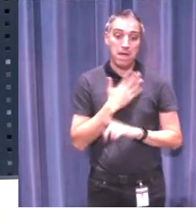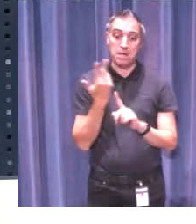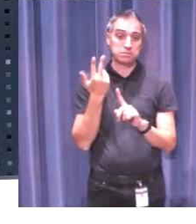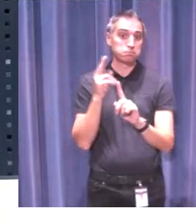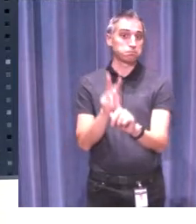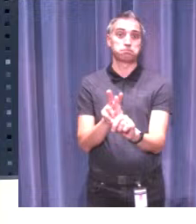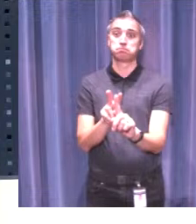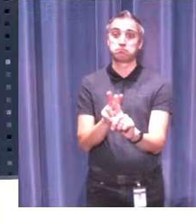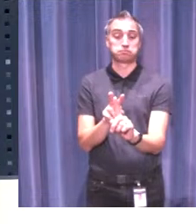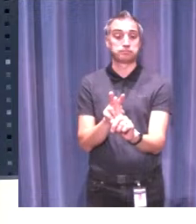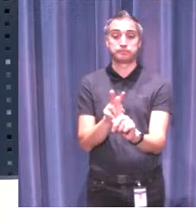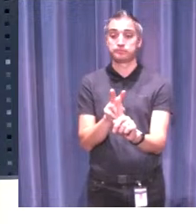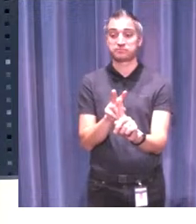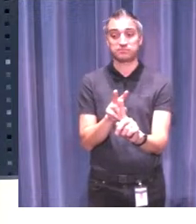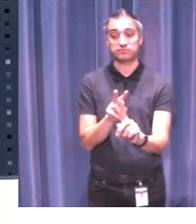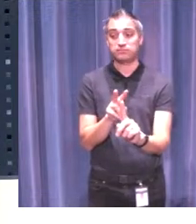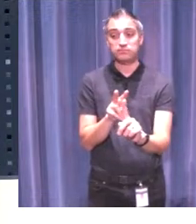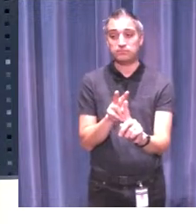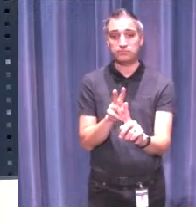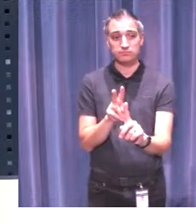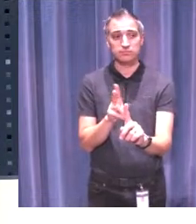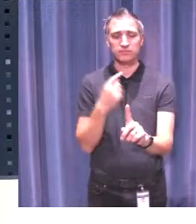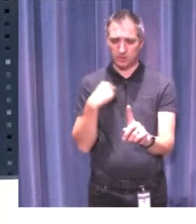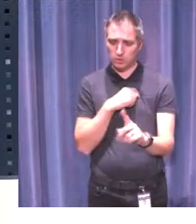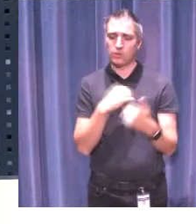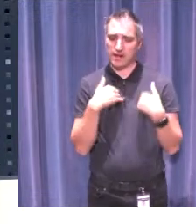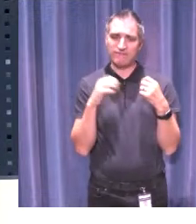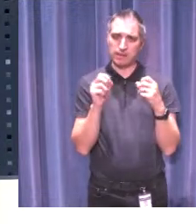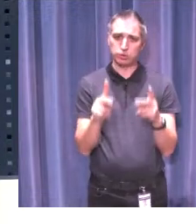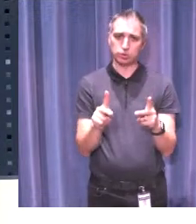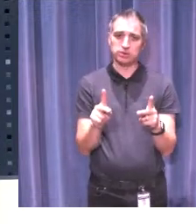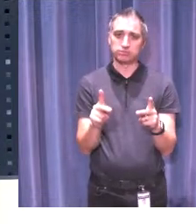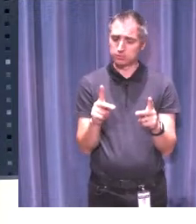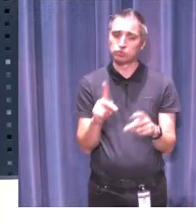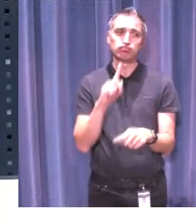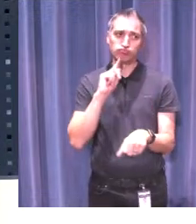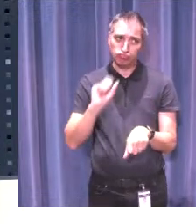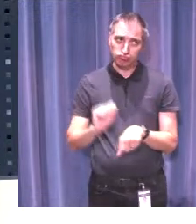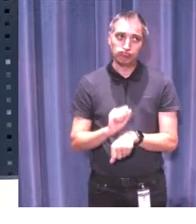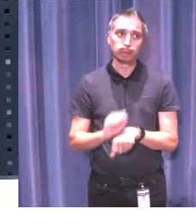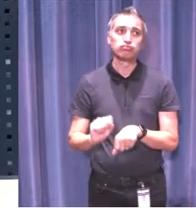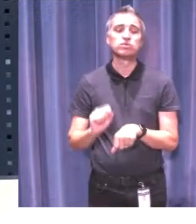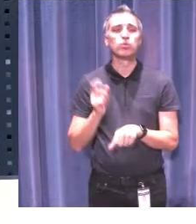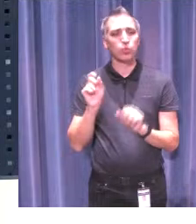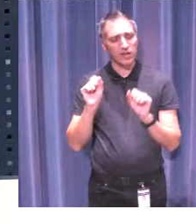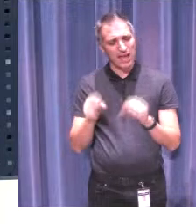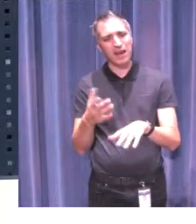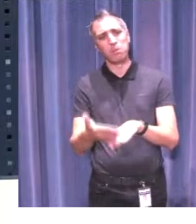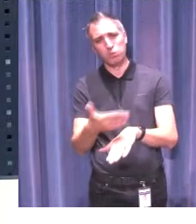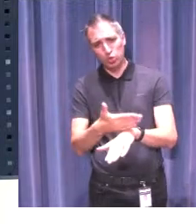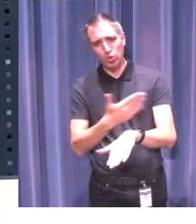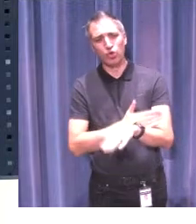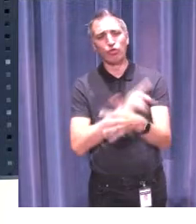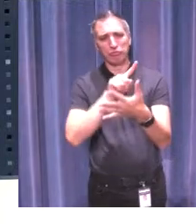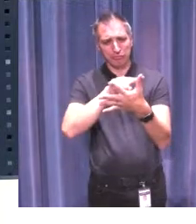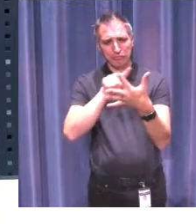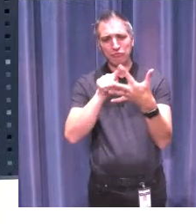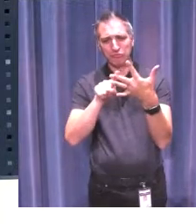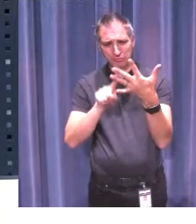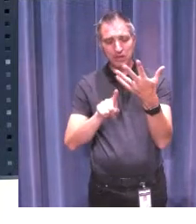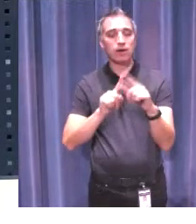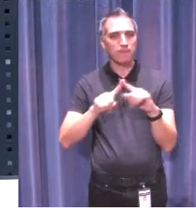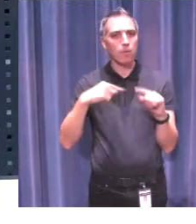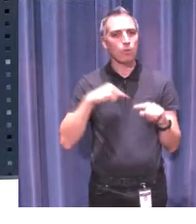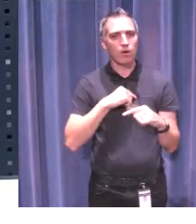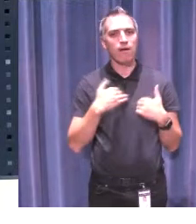standpoint, we have an opportunity. We certainly have things to work on, but we have an